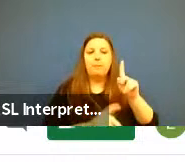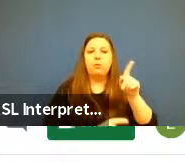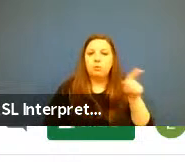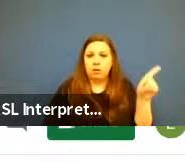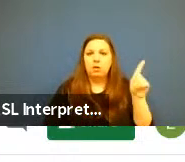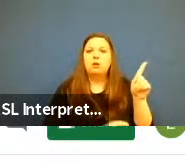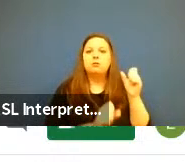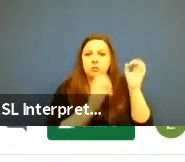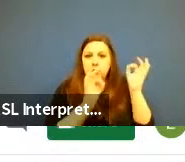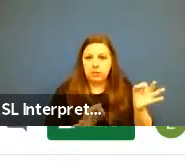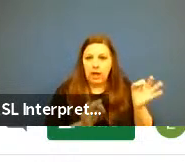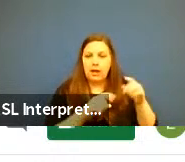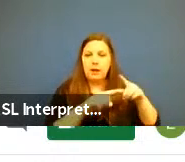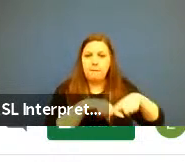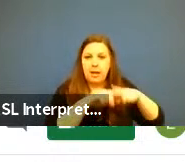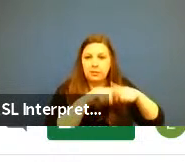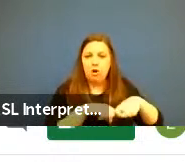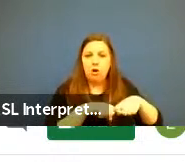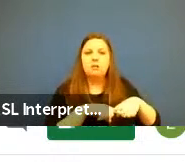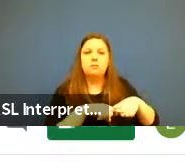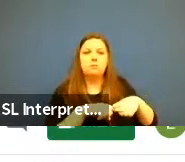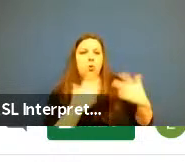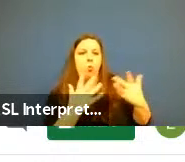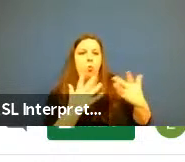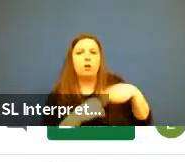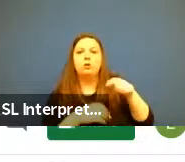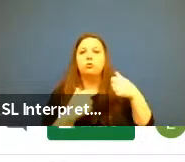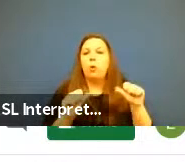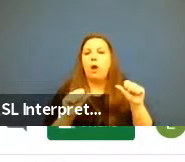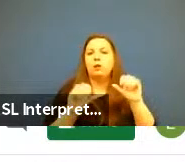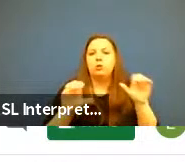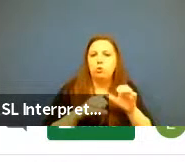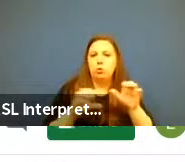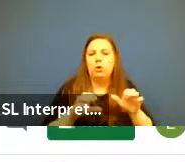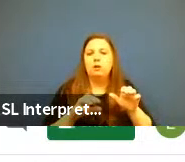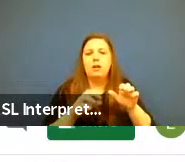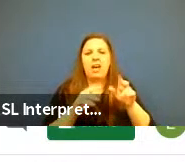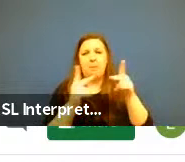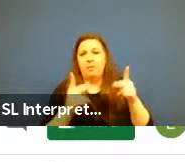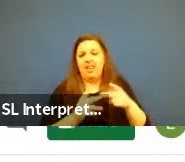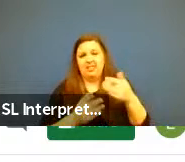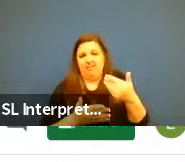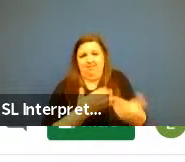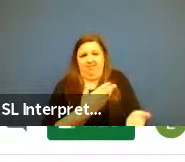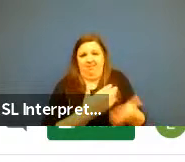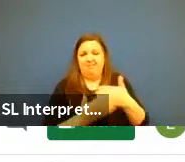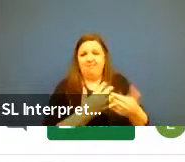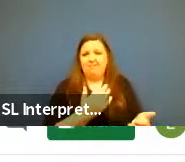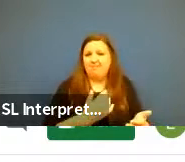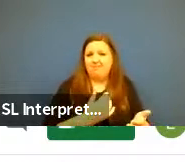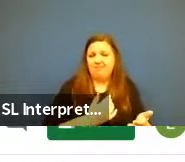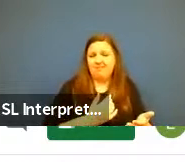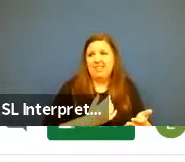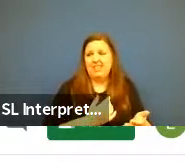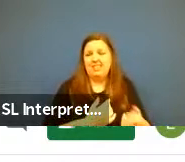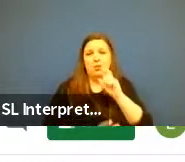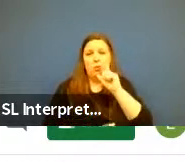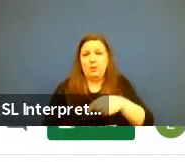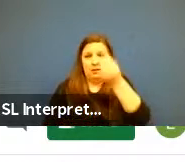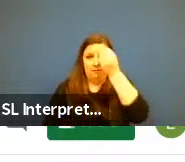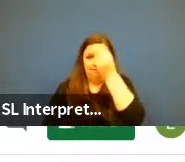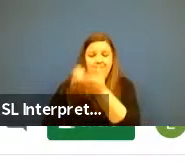on, the practicality of what you're trying to do, and the place may not matter or should not matter or should not be disclosed in